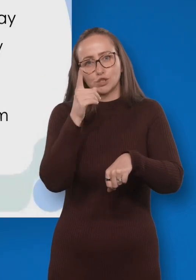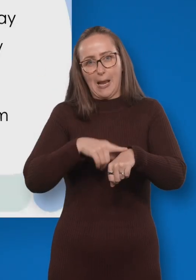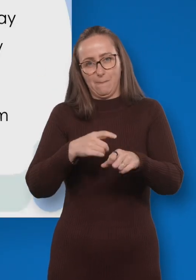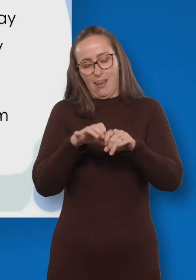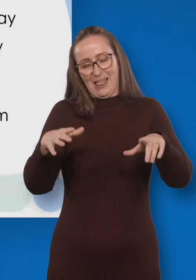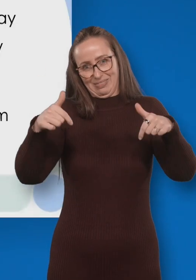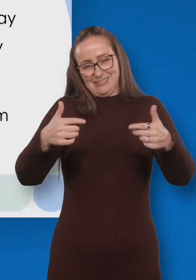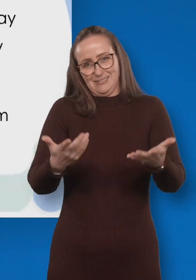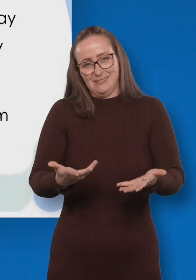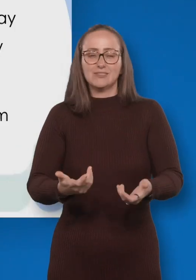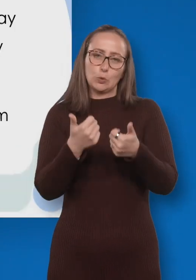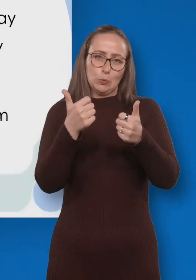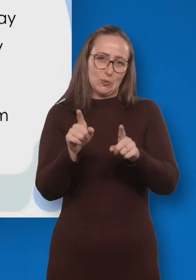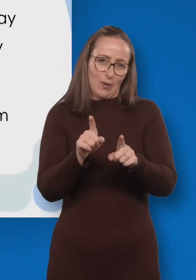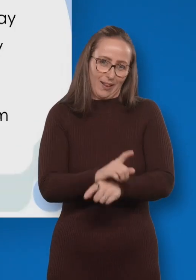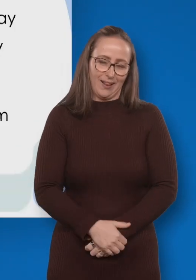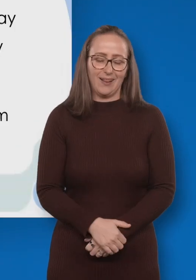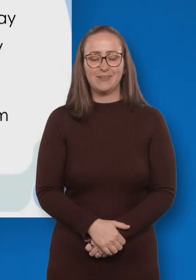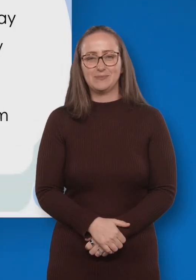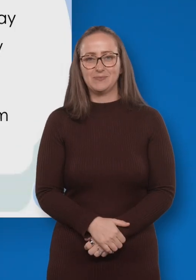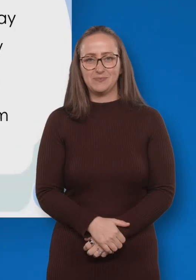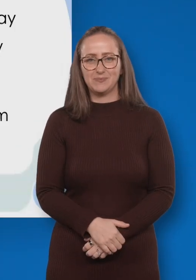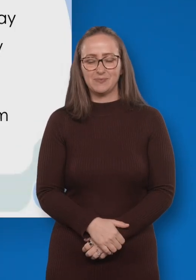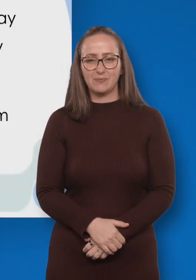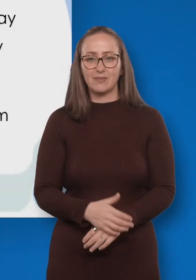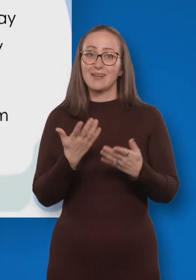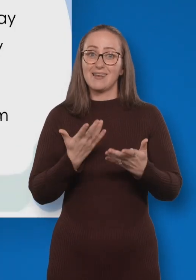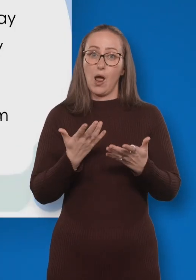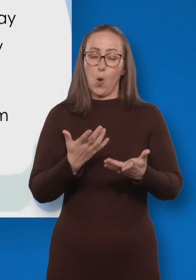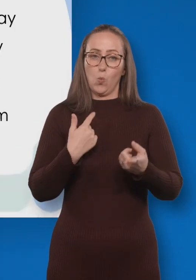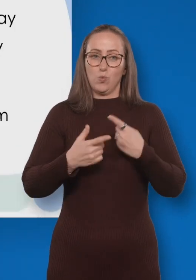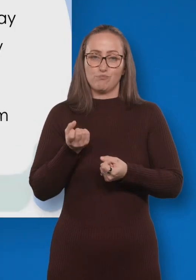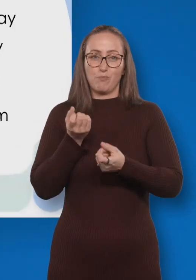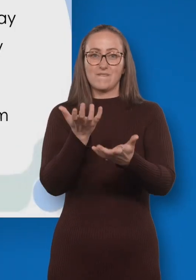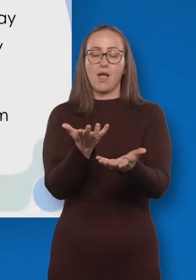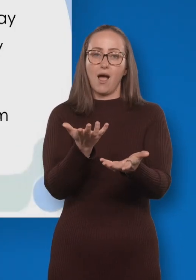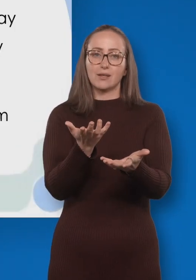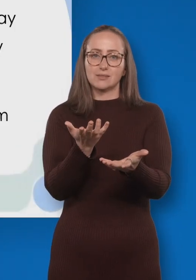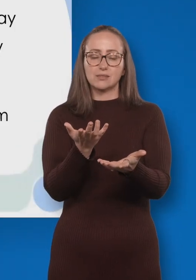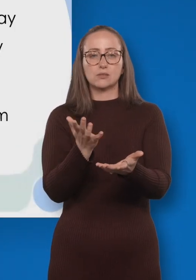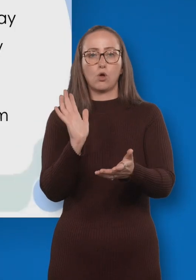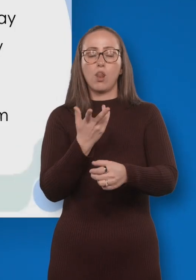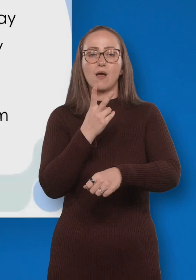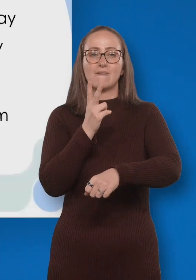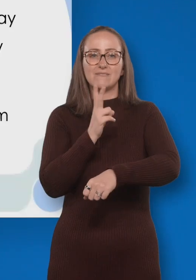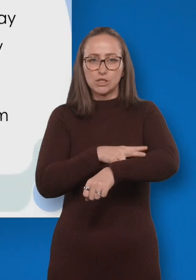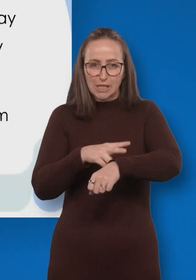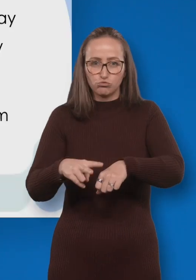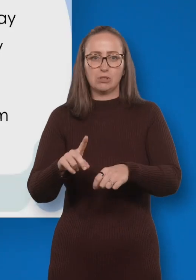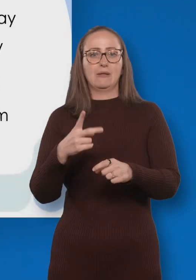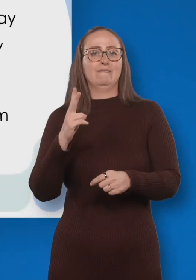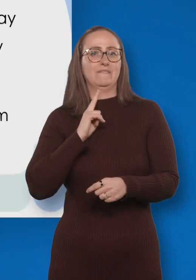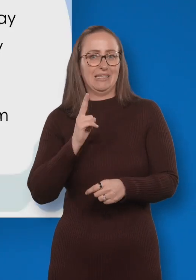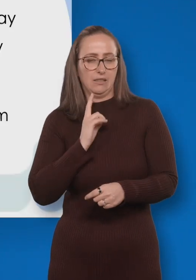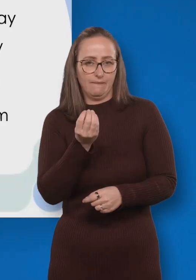sessions like this one are also good. We will now typically provide all vegetarian and vegan